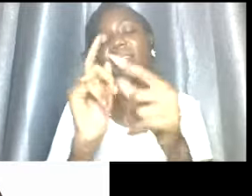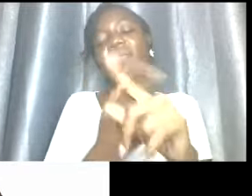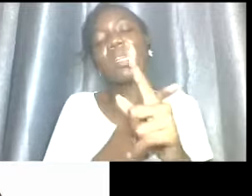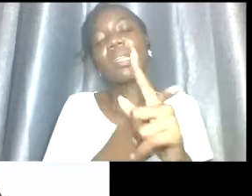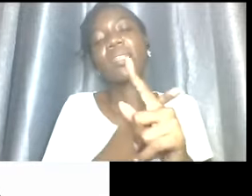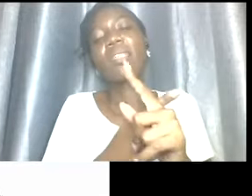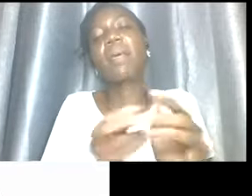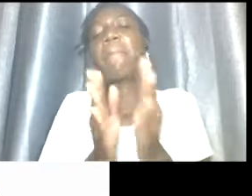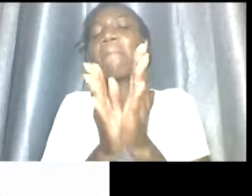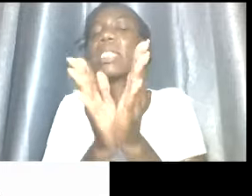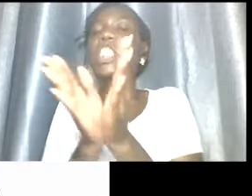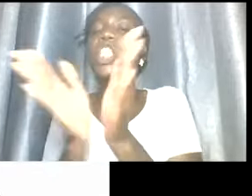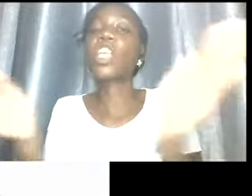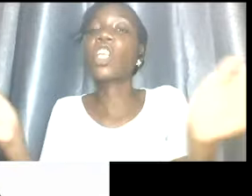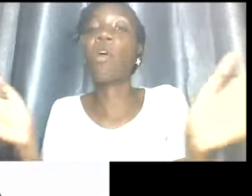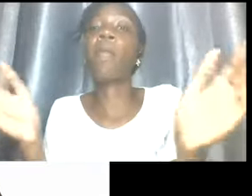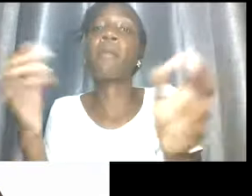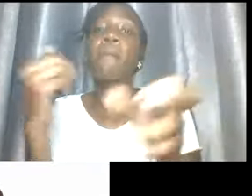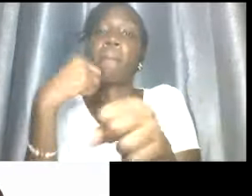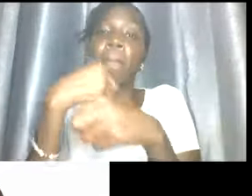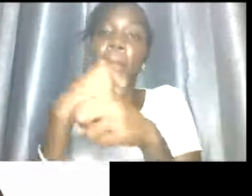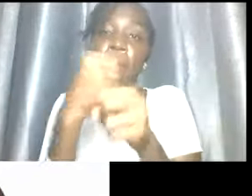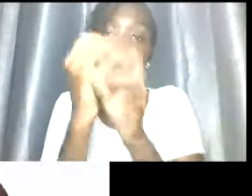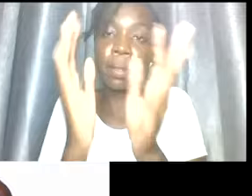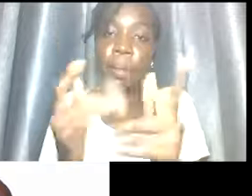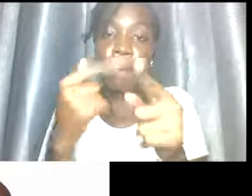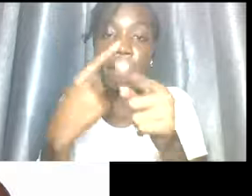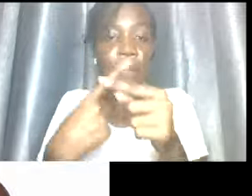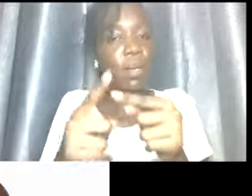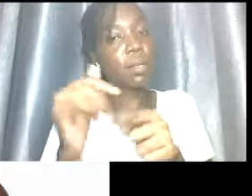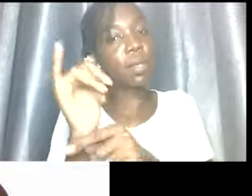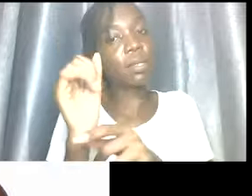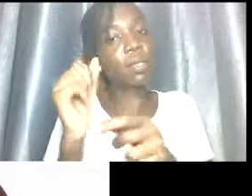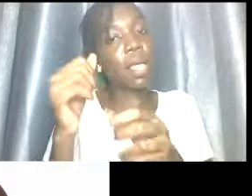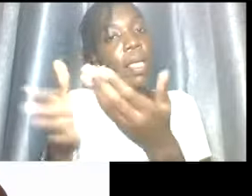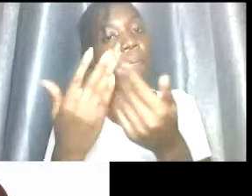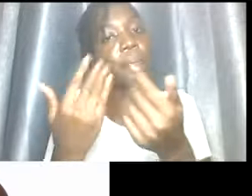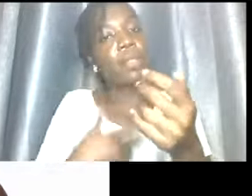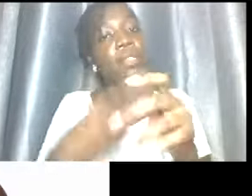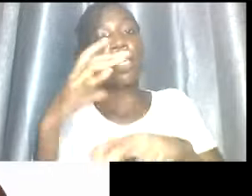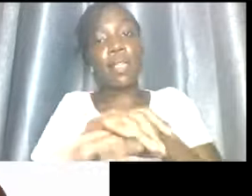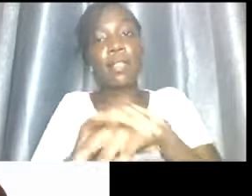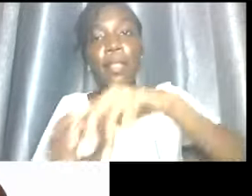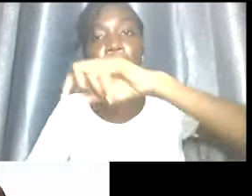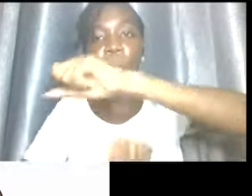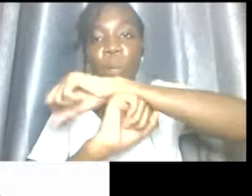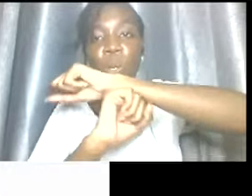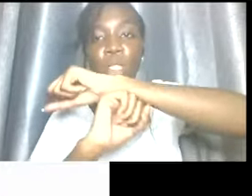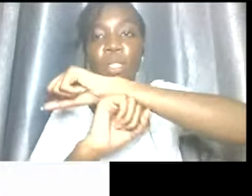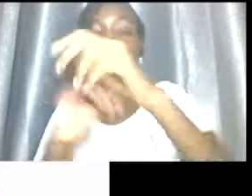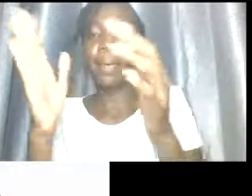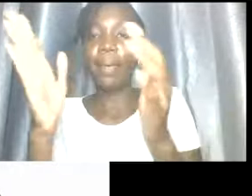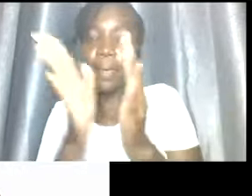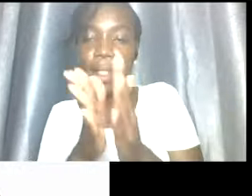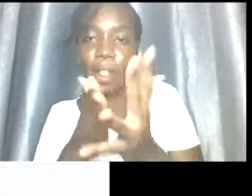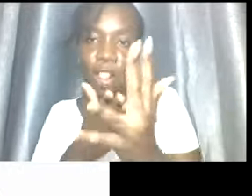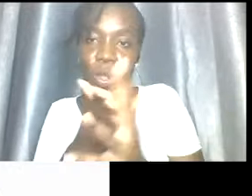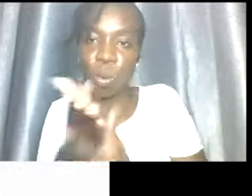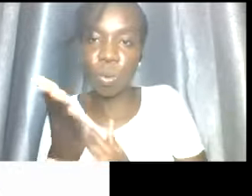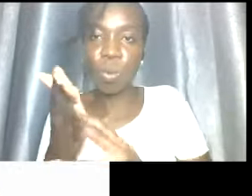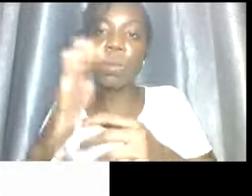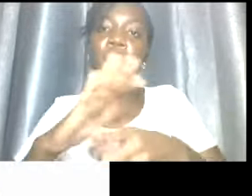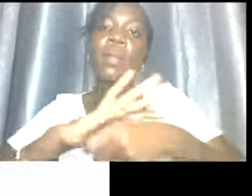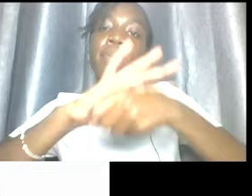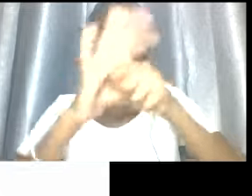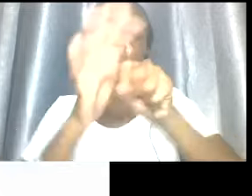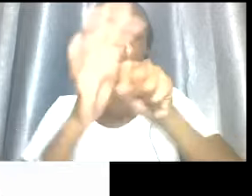makers, and other products that can help support the world get through this pandemic.